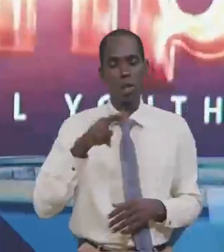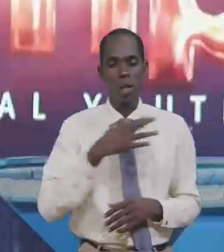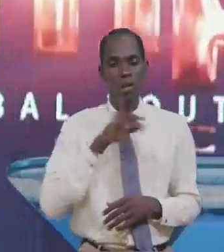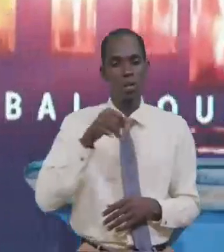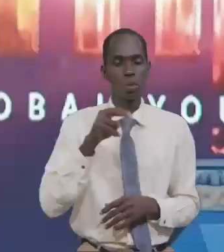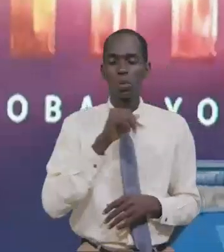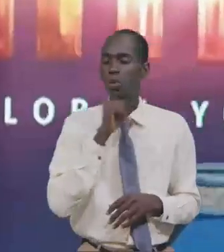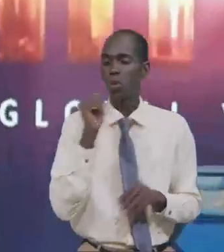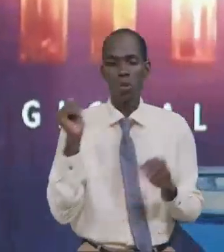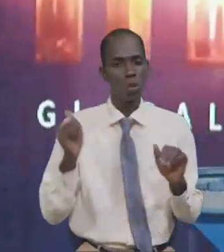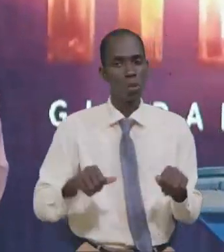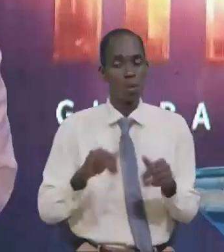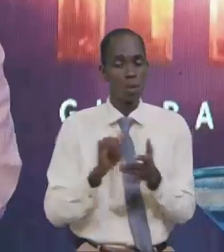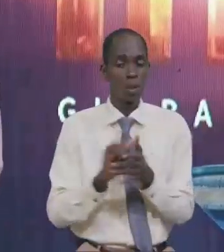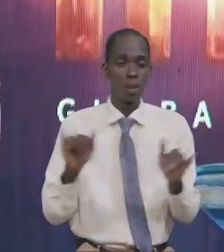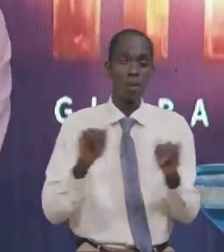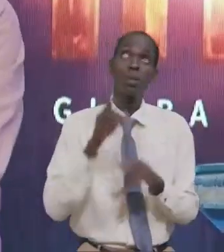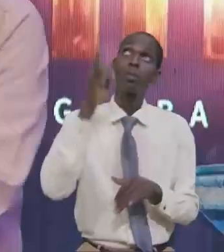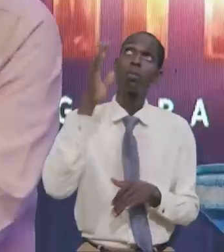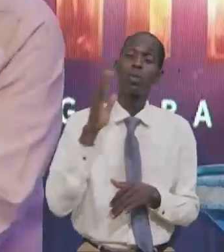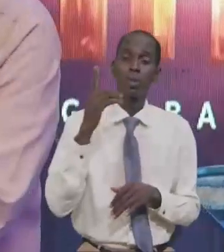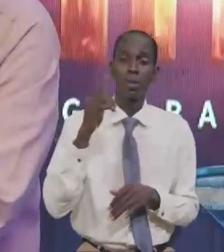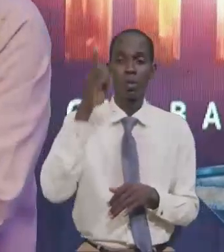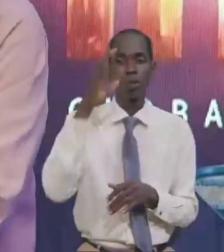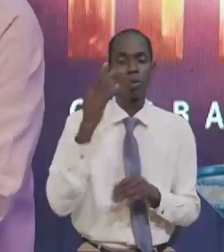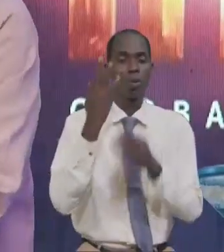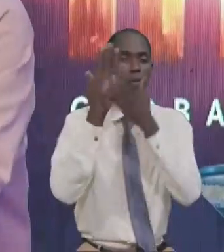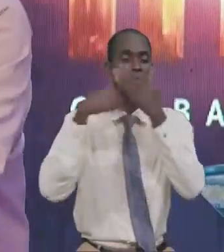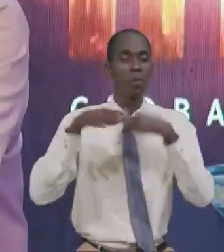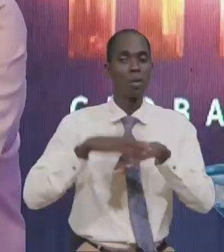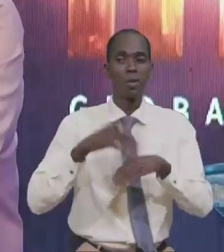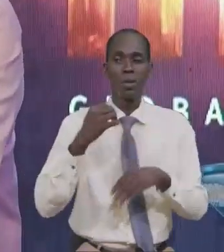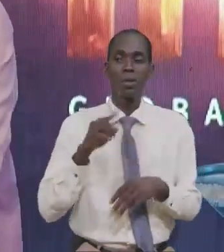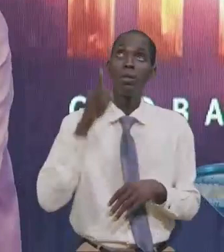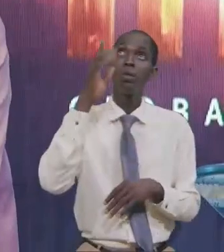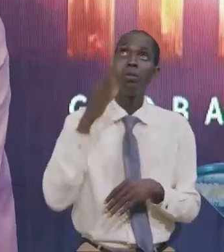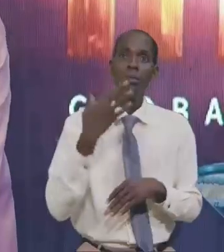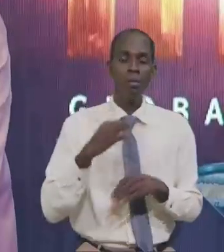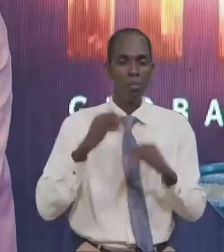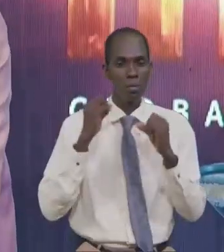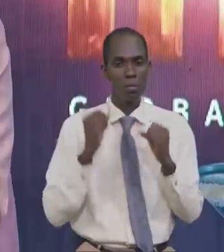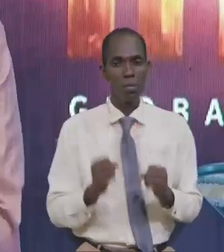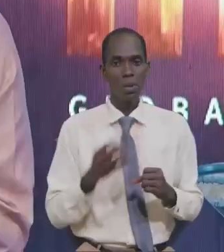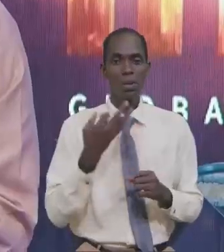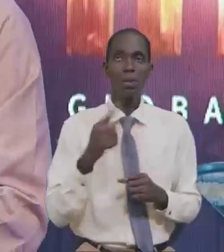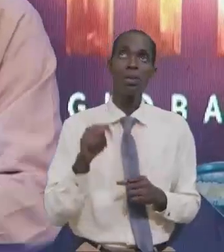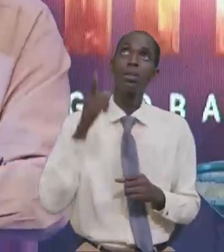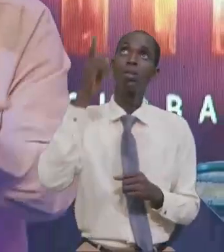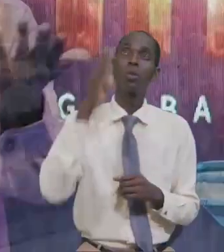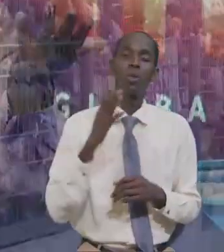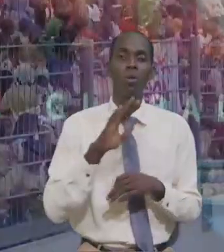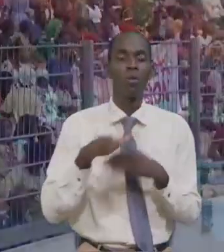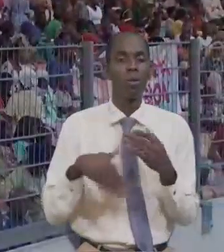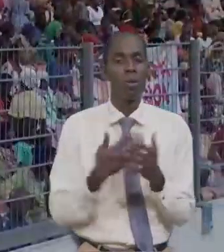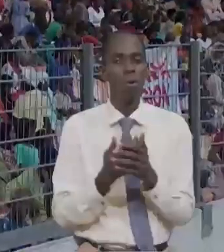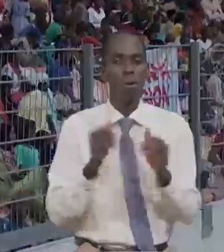God of all possibilities that helped them and nothing could stop them,